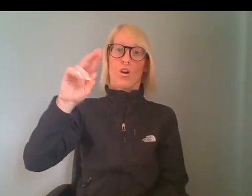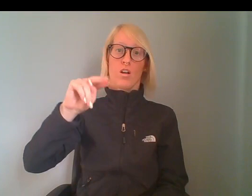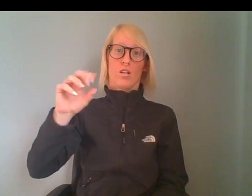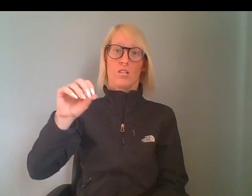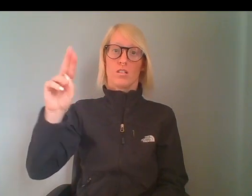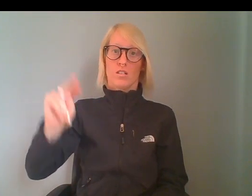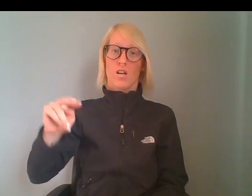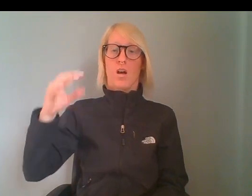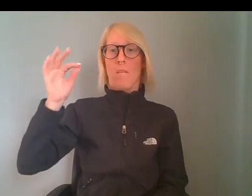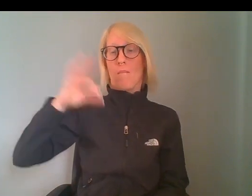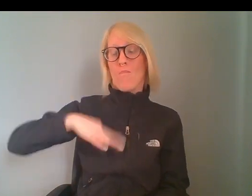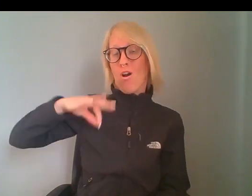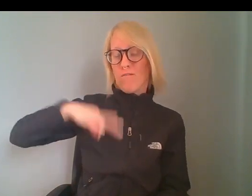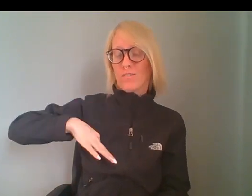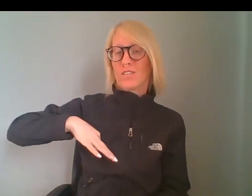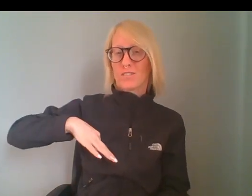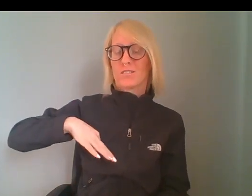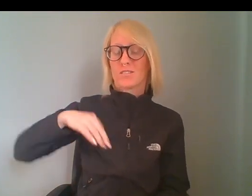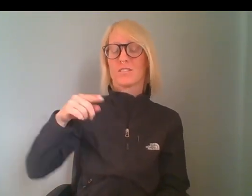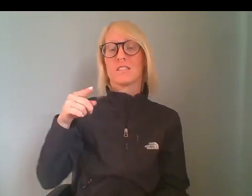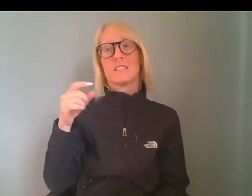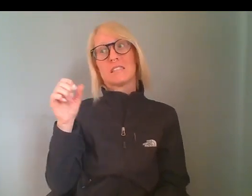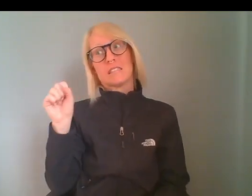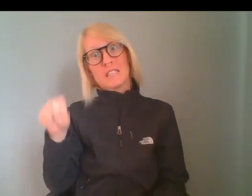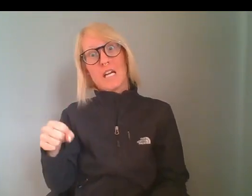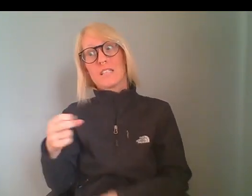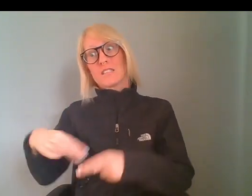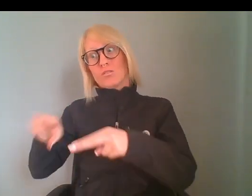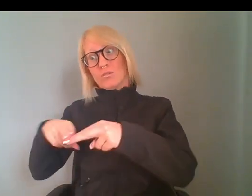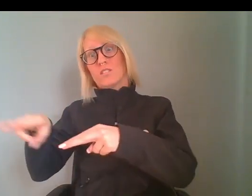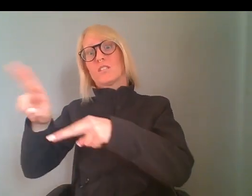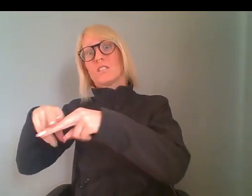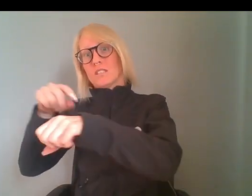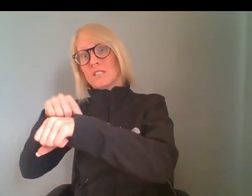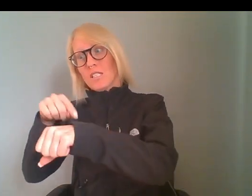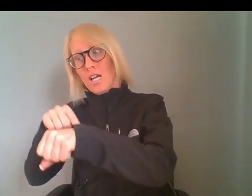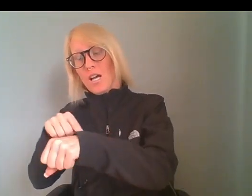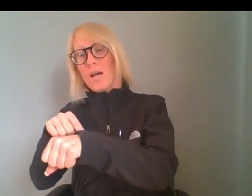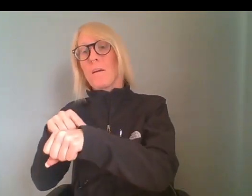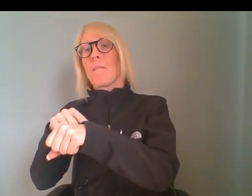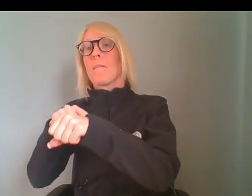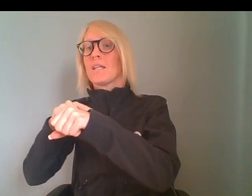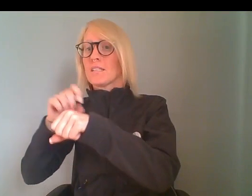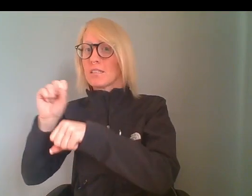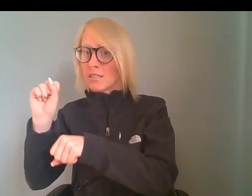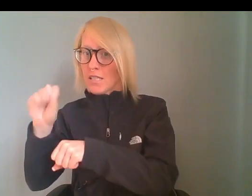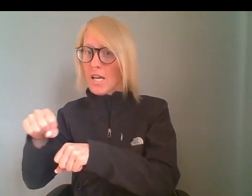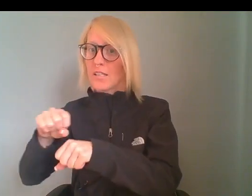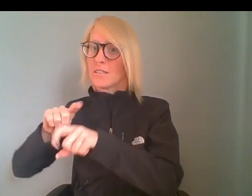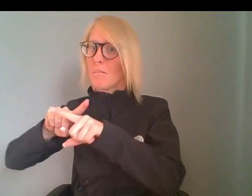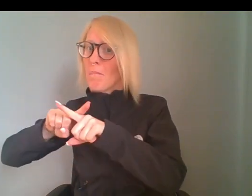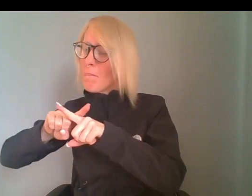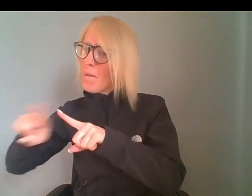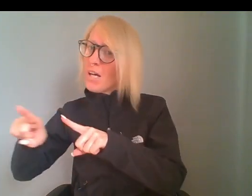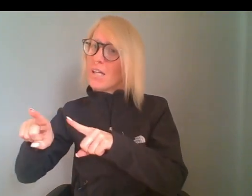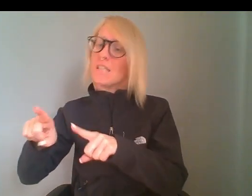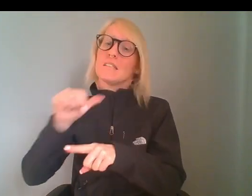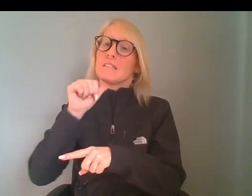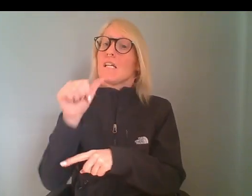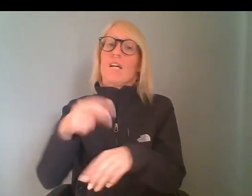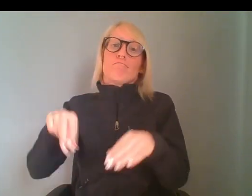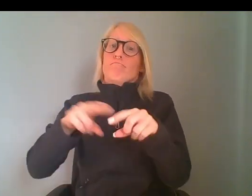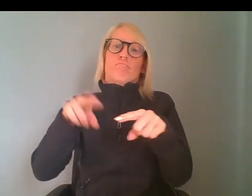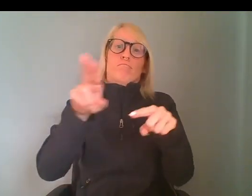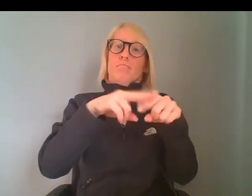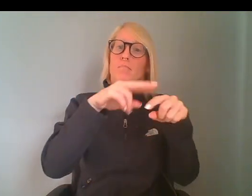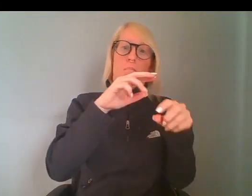going to be an increase in your time. I'm not going to tell you that it's easy to just get 5 minutes a day, but it's not necessarily an increase in money. So many of these